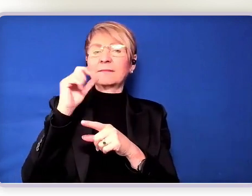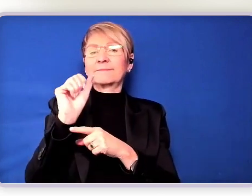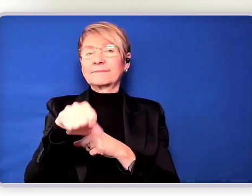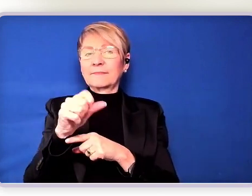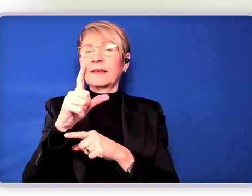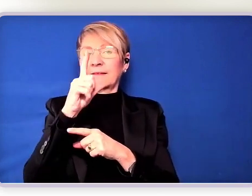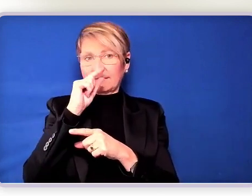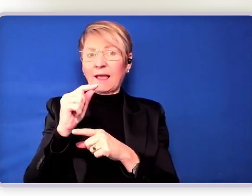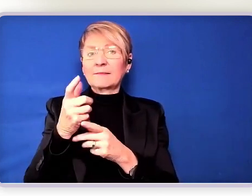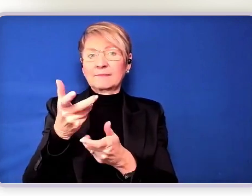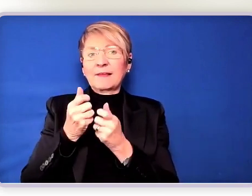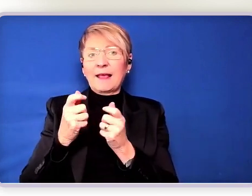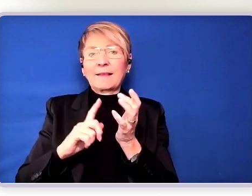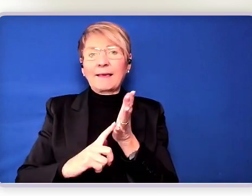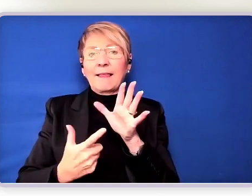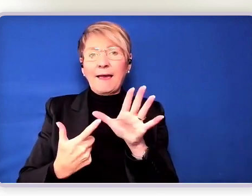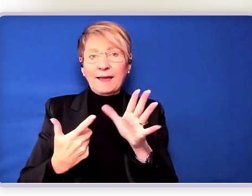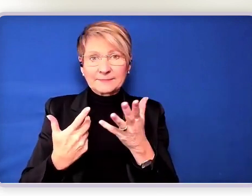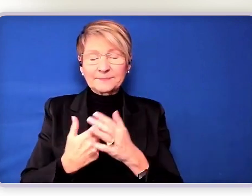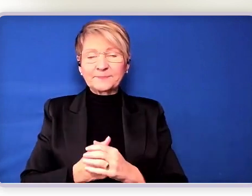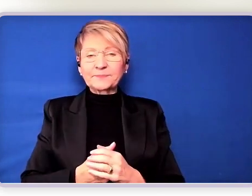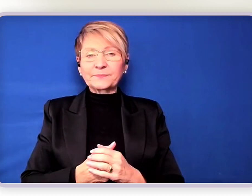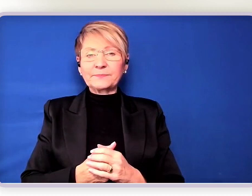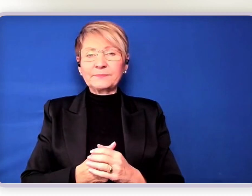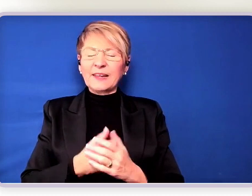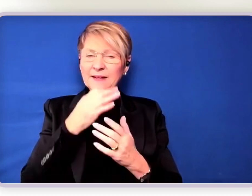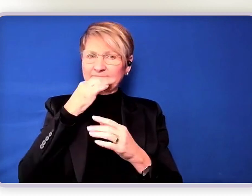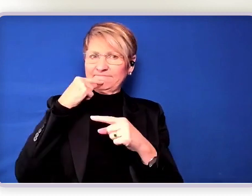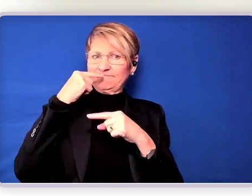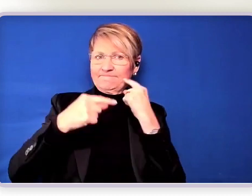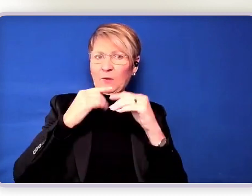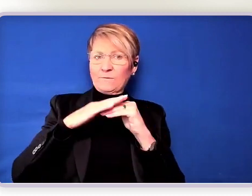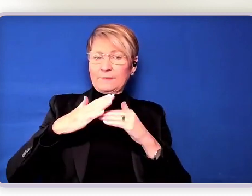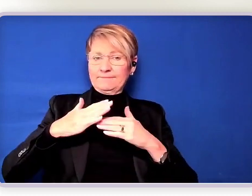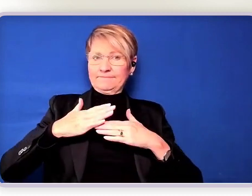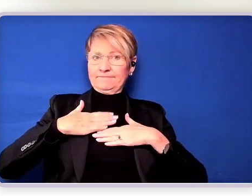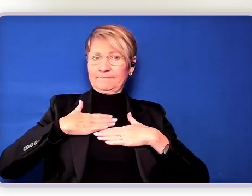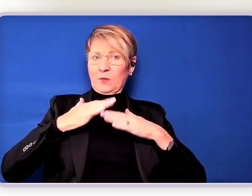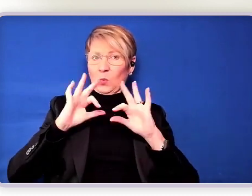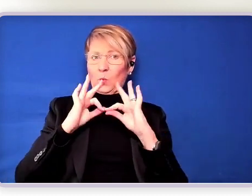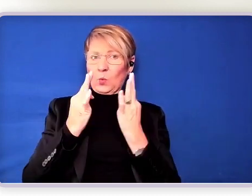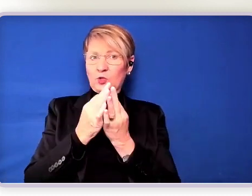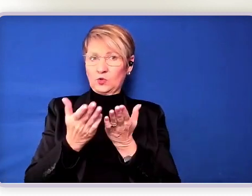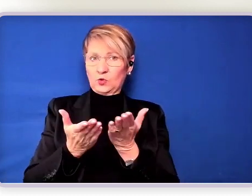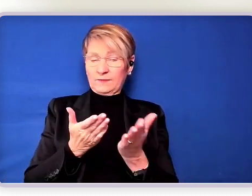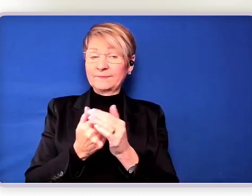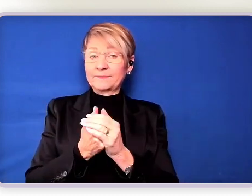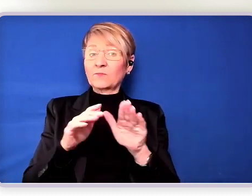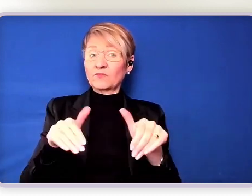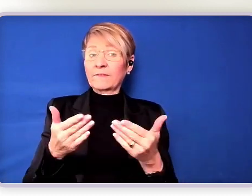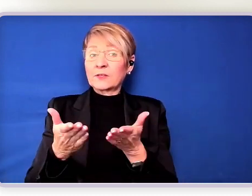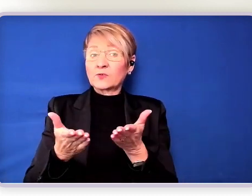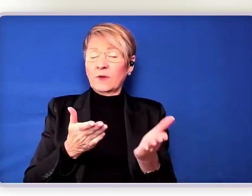So just in terms of what we do, we are Victoria-wide,